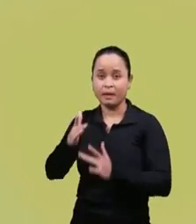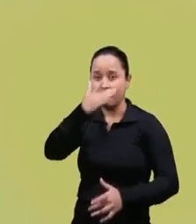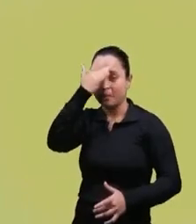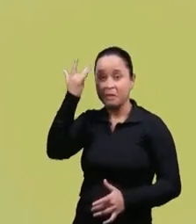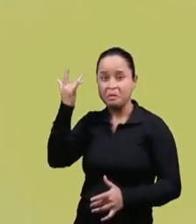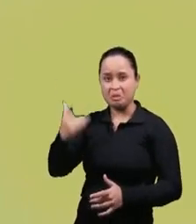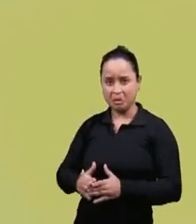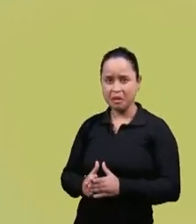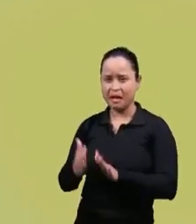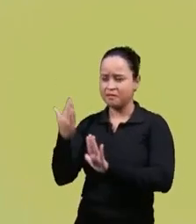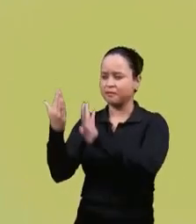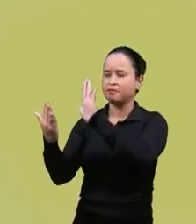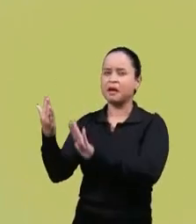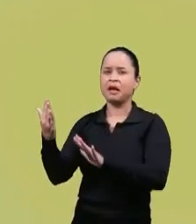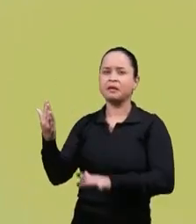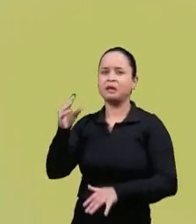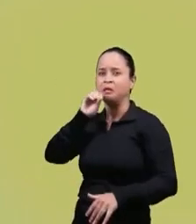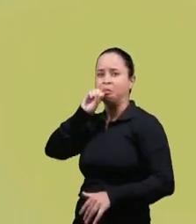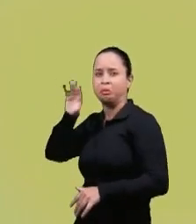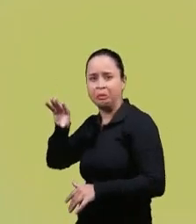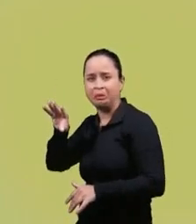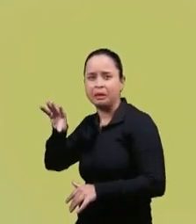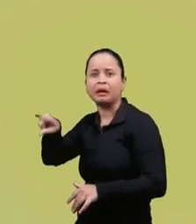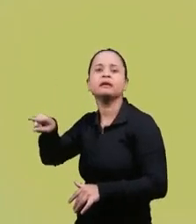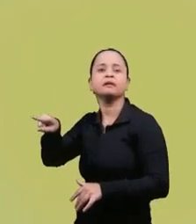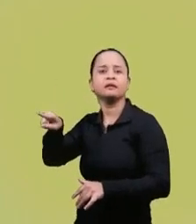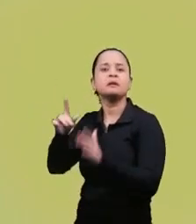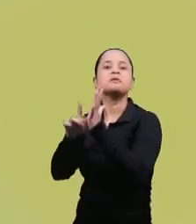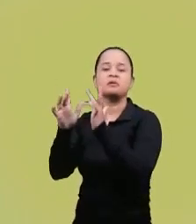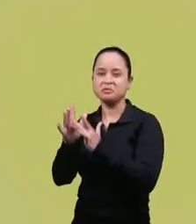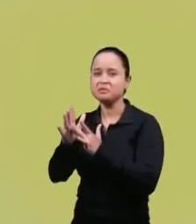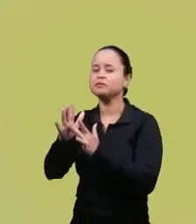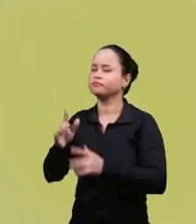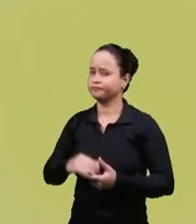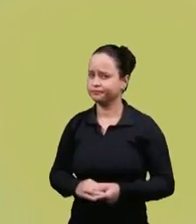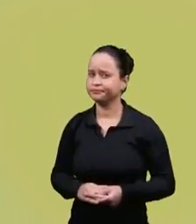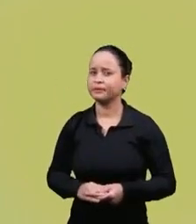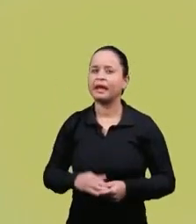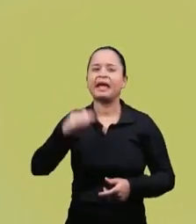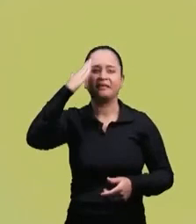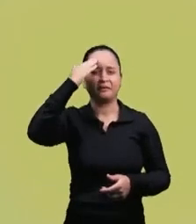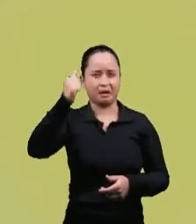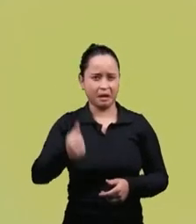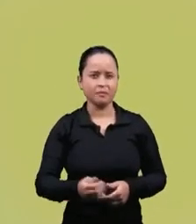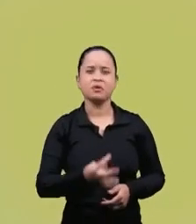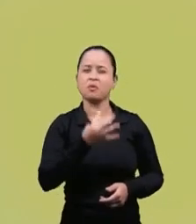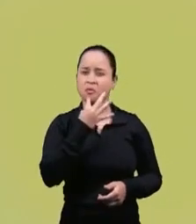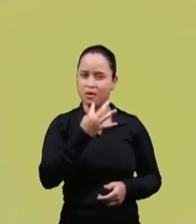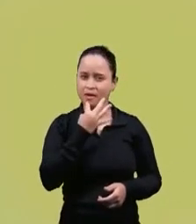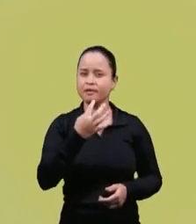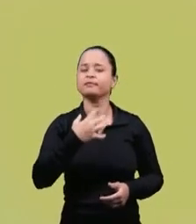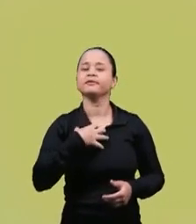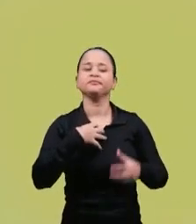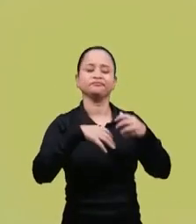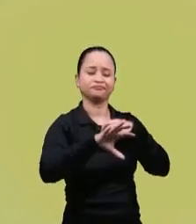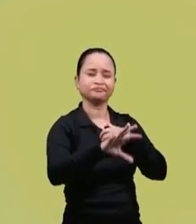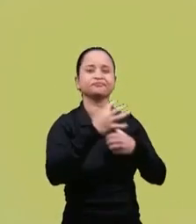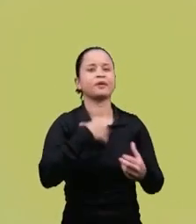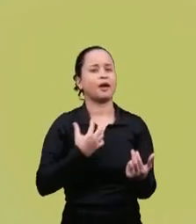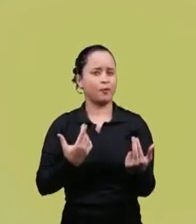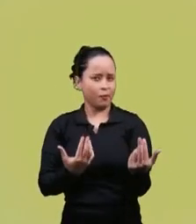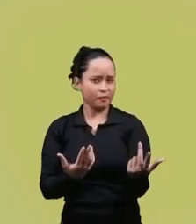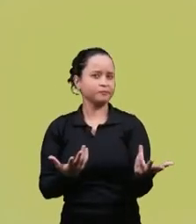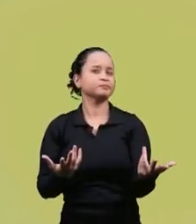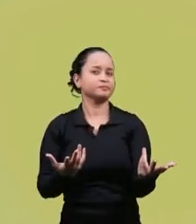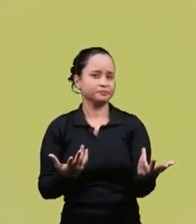on his face. And he knows. He understands all of our suffering. And because of that, he